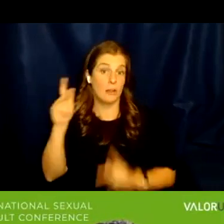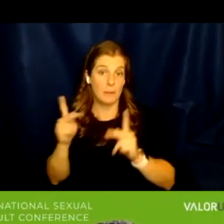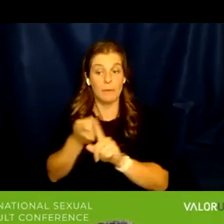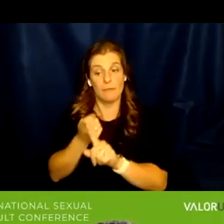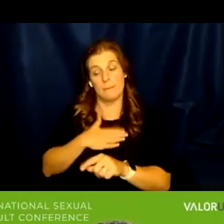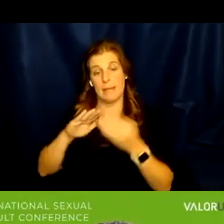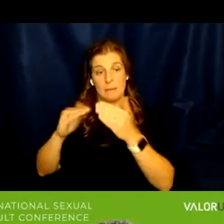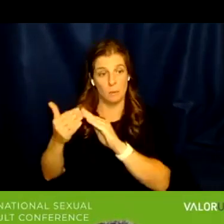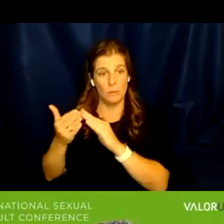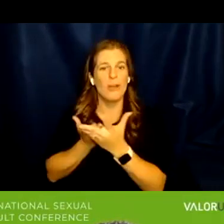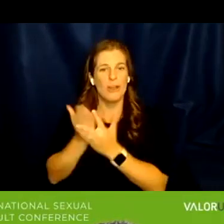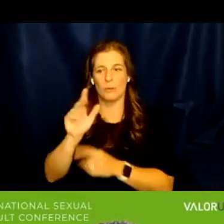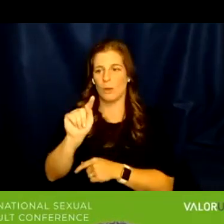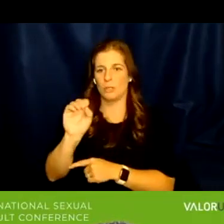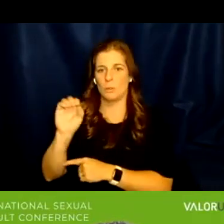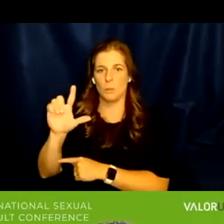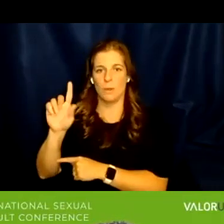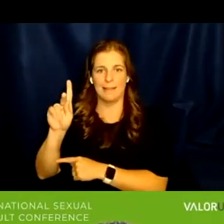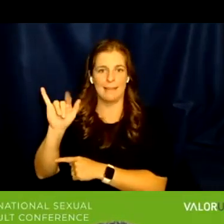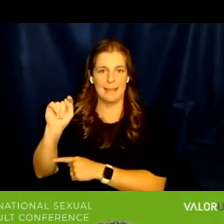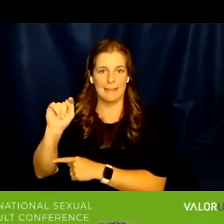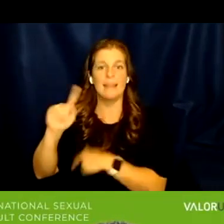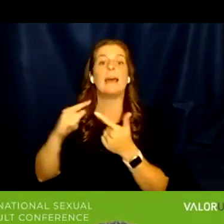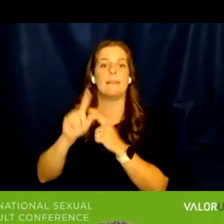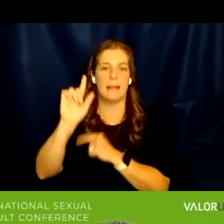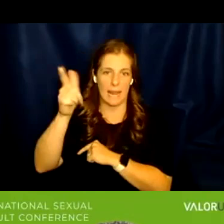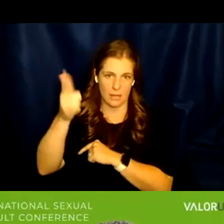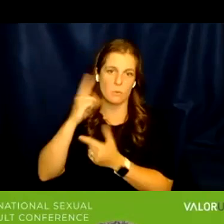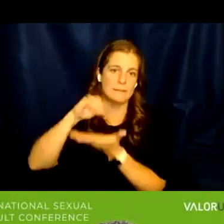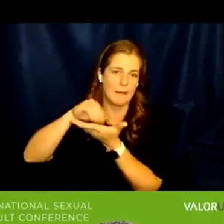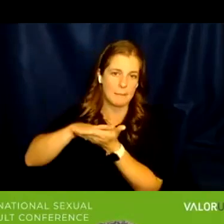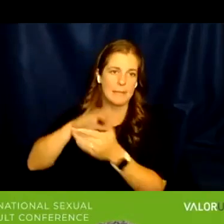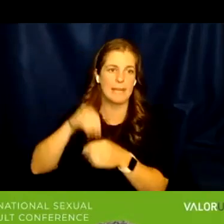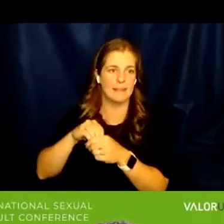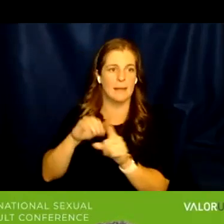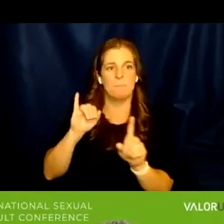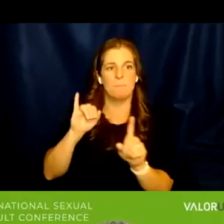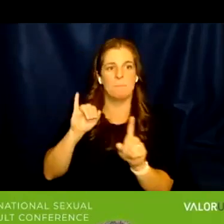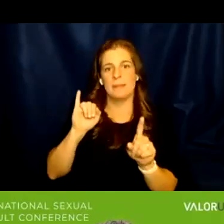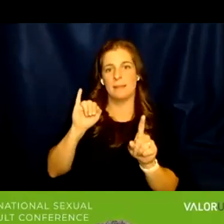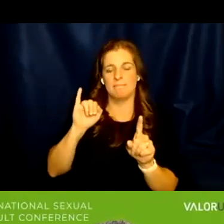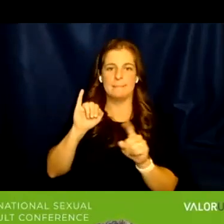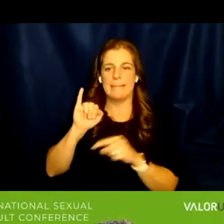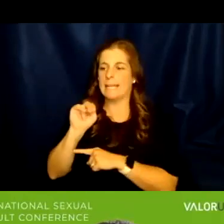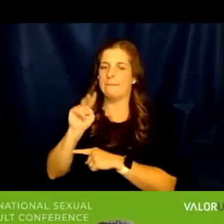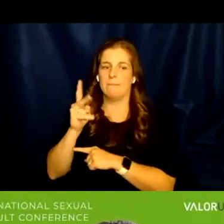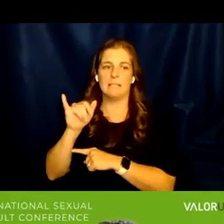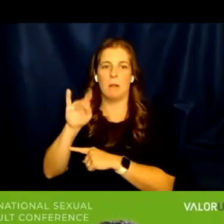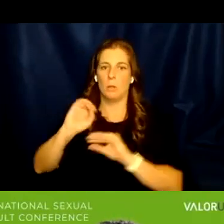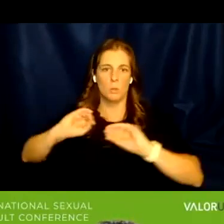and later documented in Invisible No More, which is a book that examines